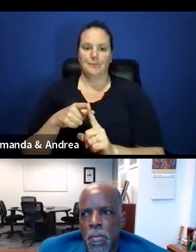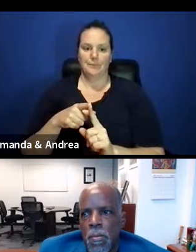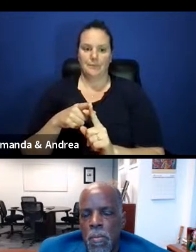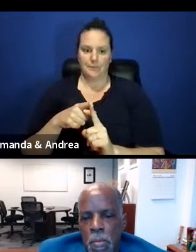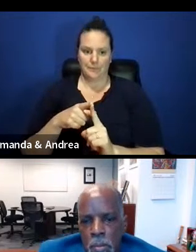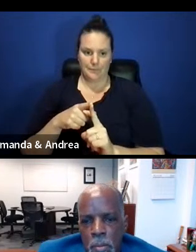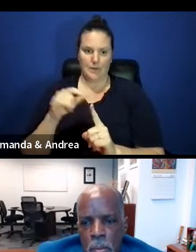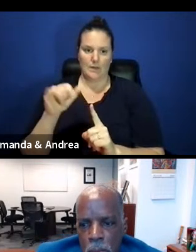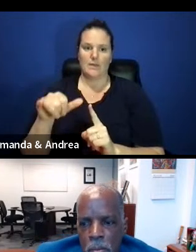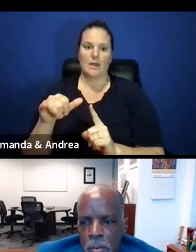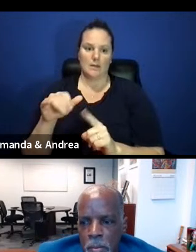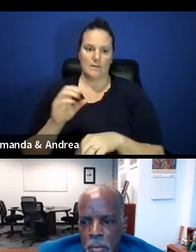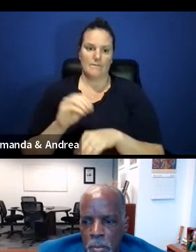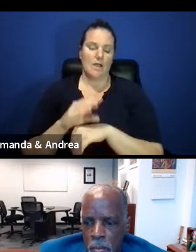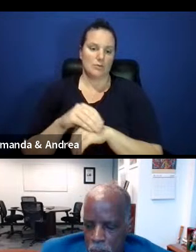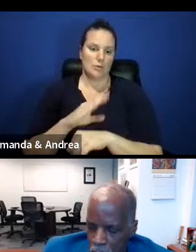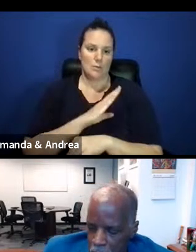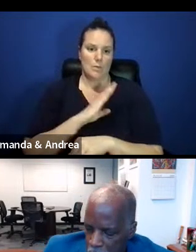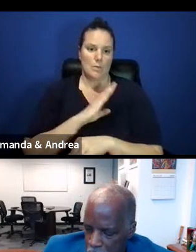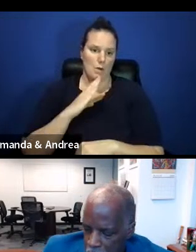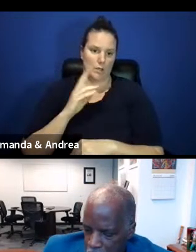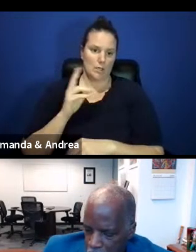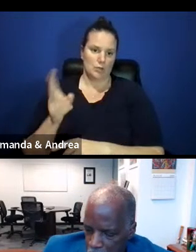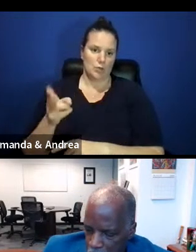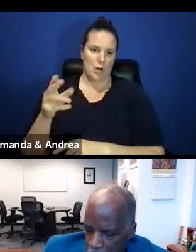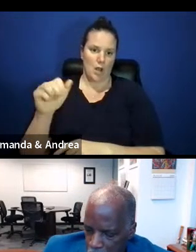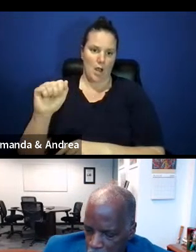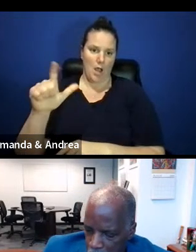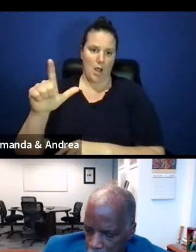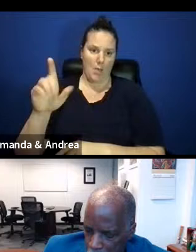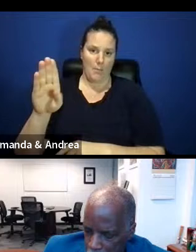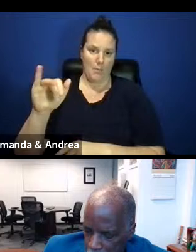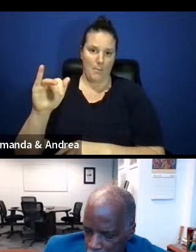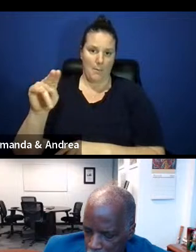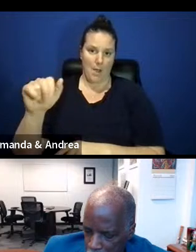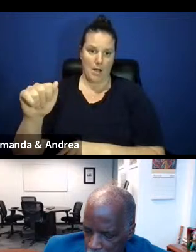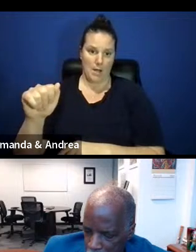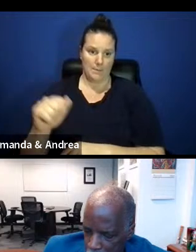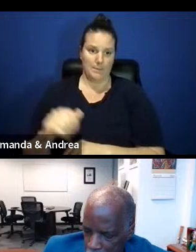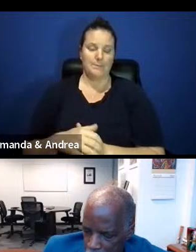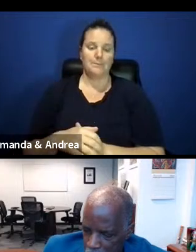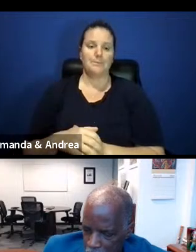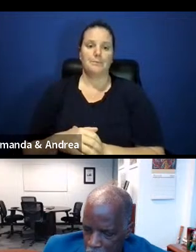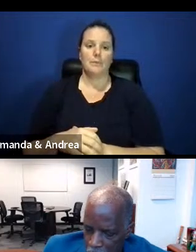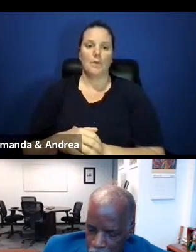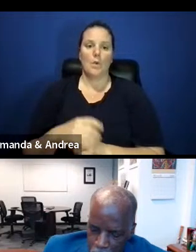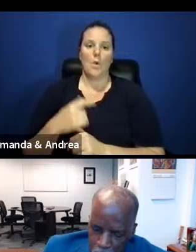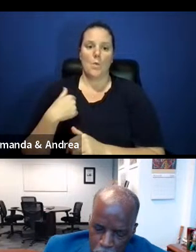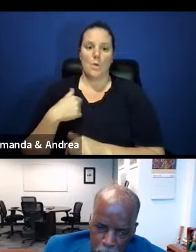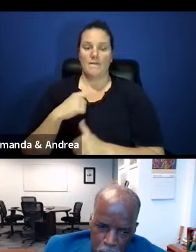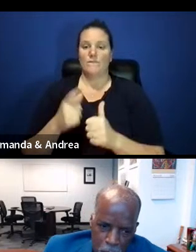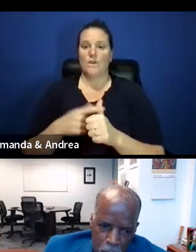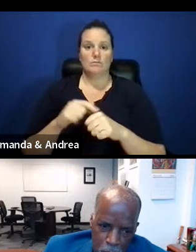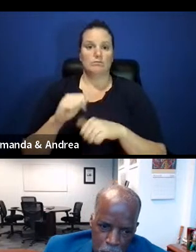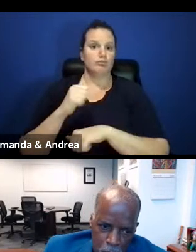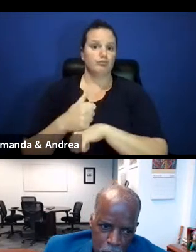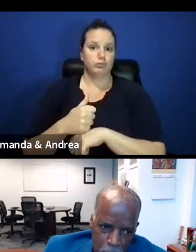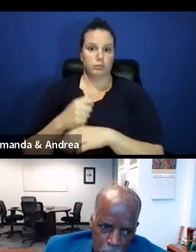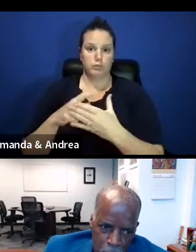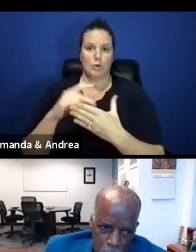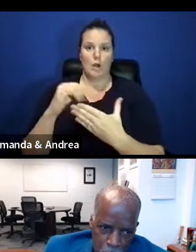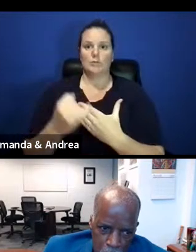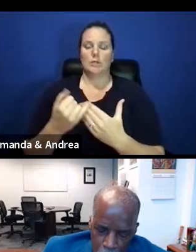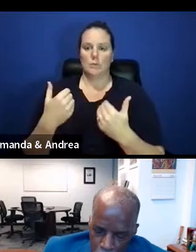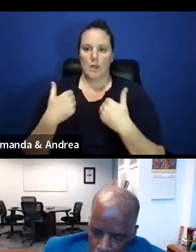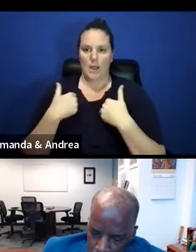have today. So when we first initiated the project, we set up a standard